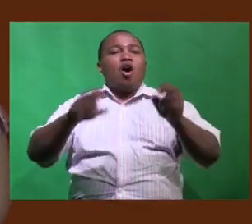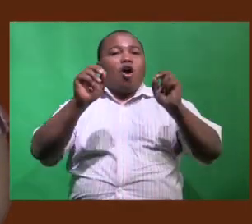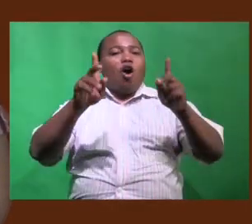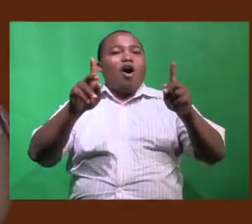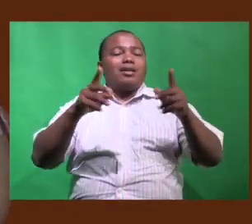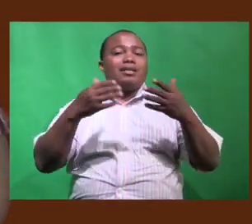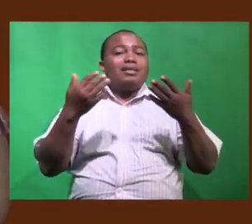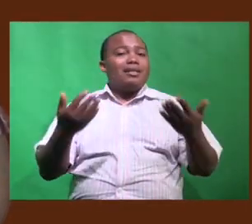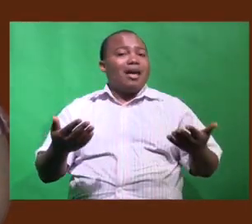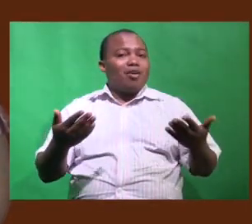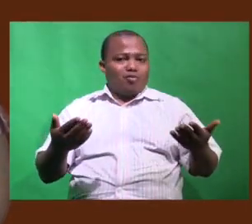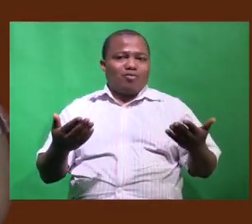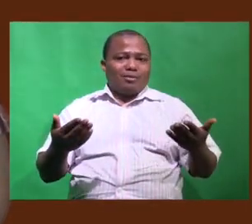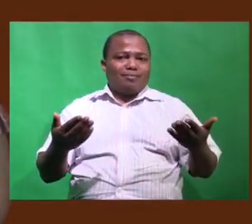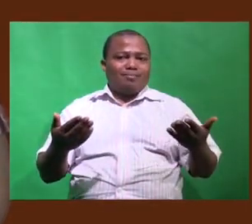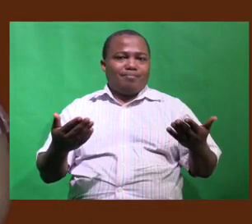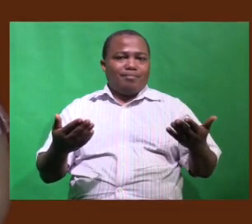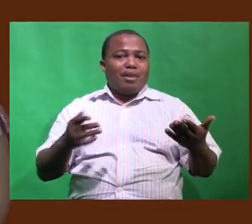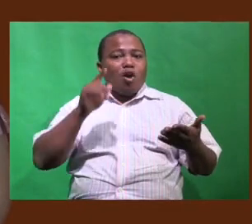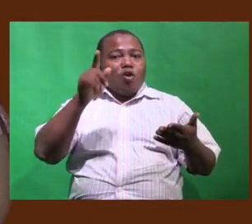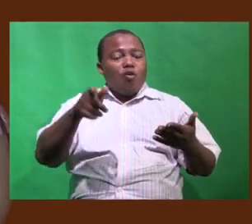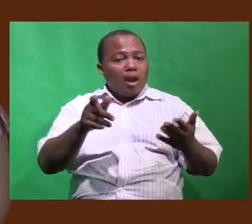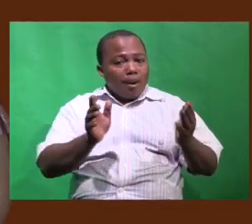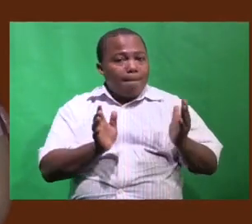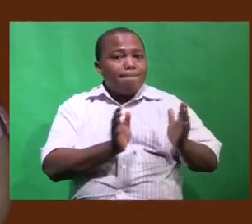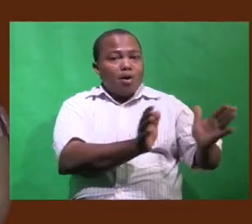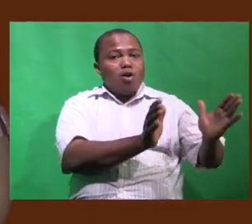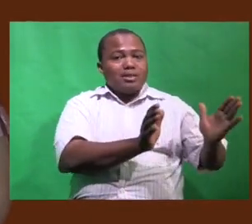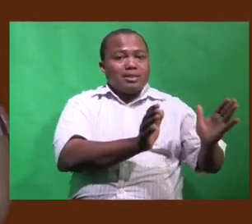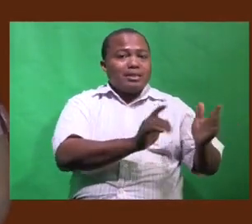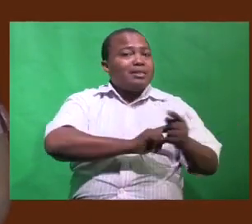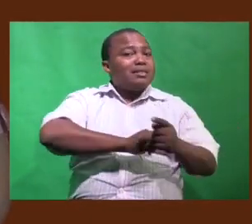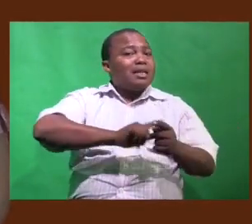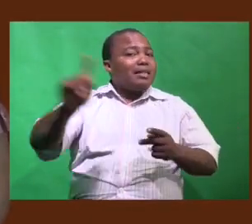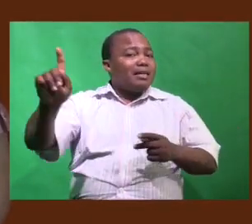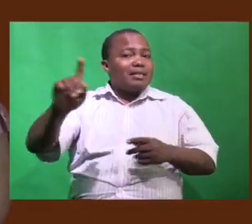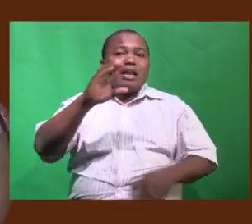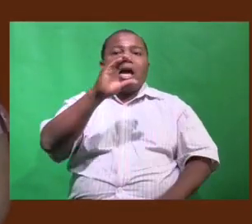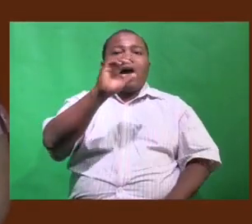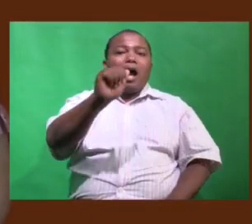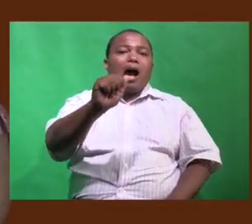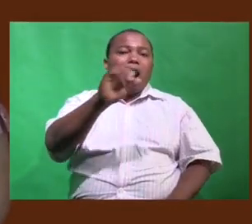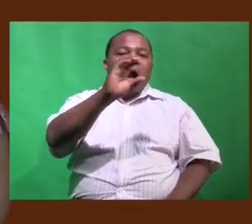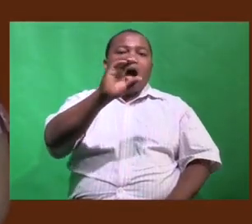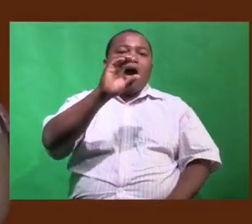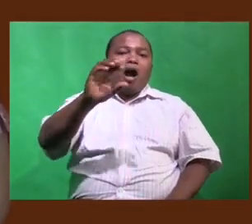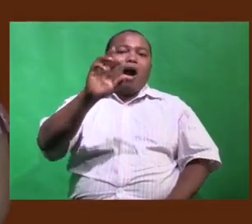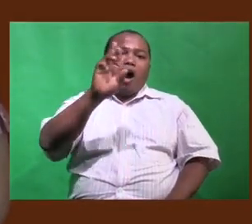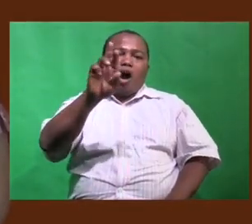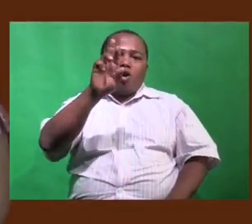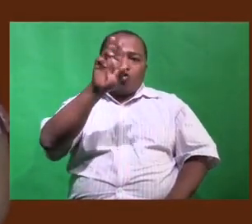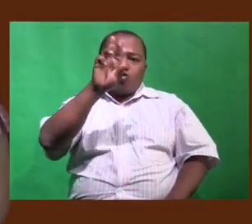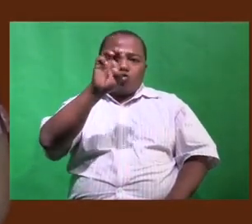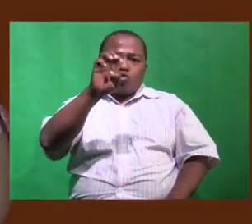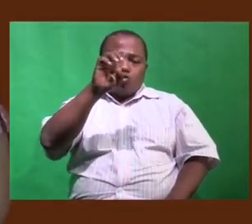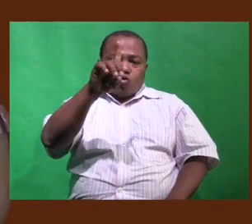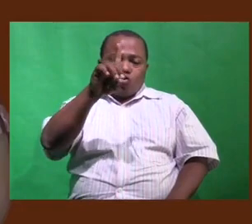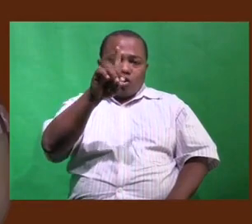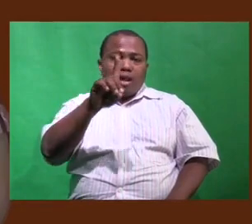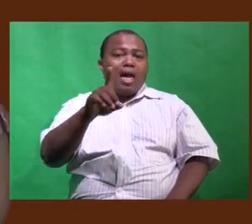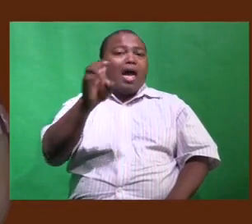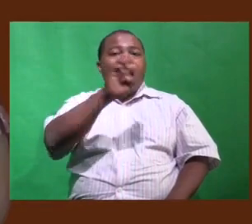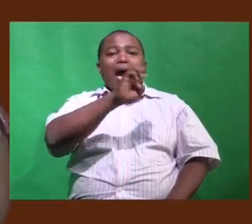Now we post the transaction on accrued and prepaid expenses and accrued